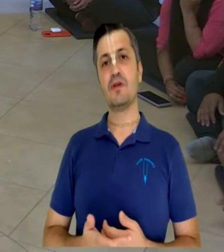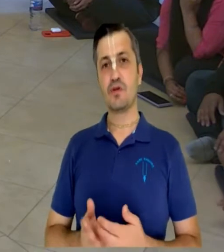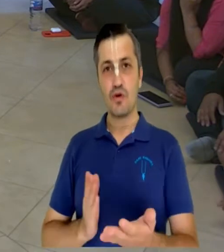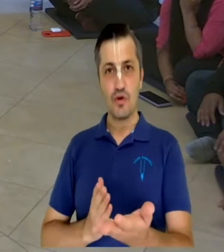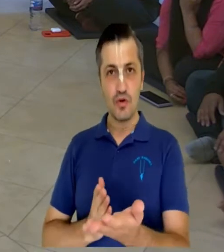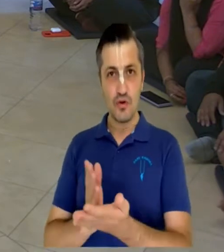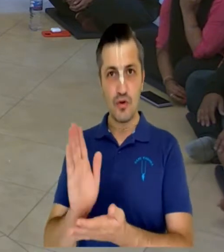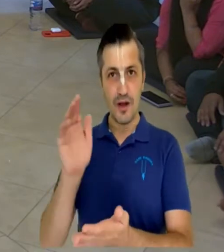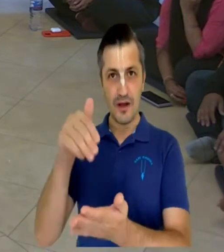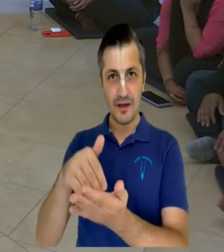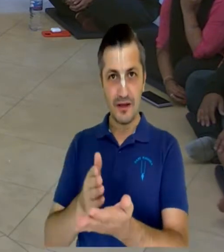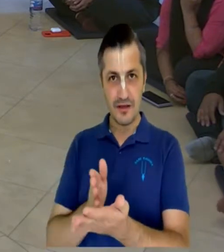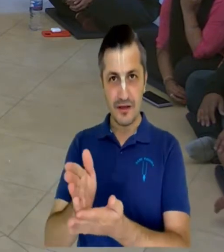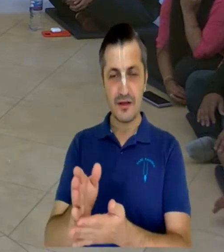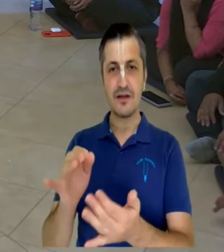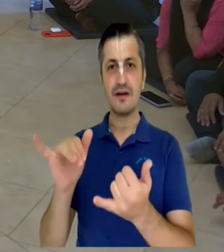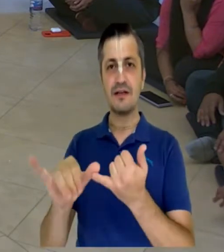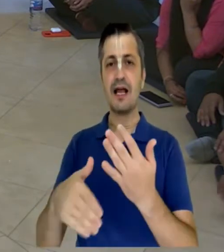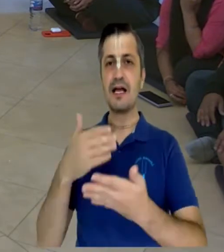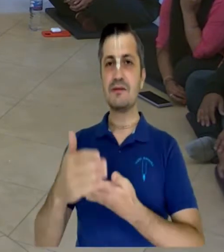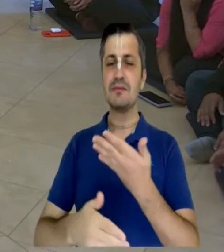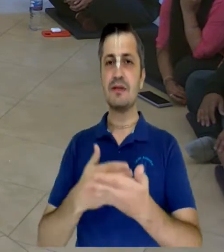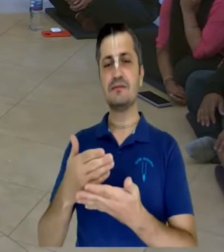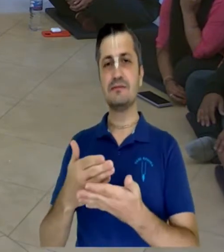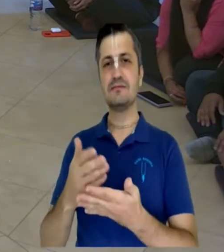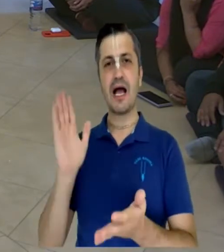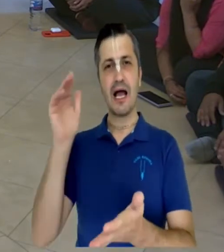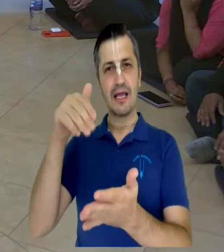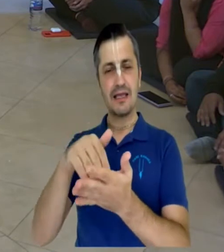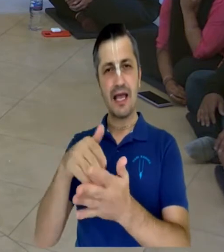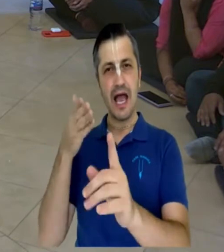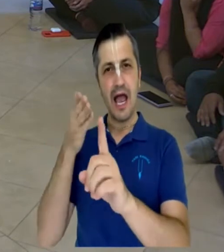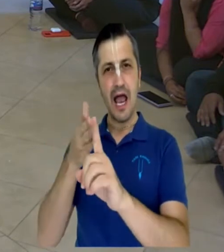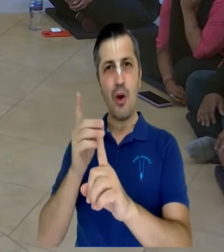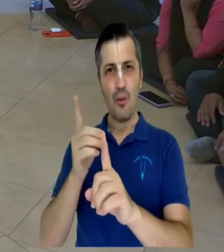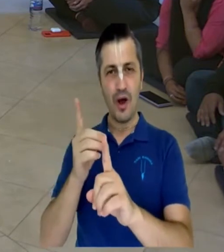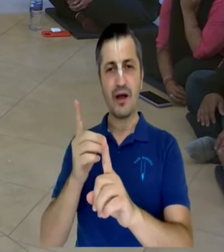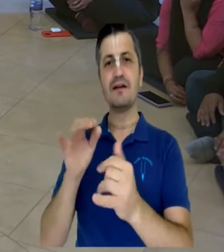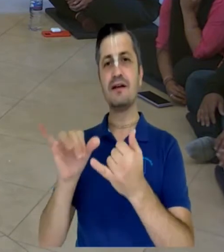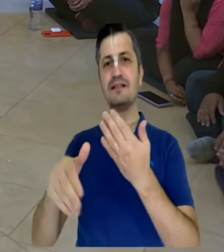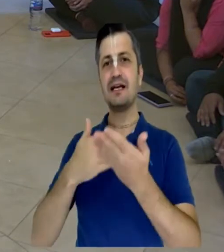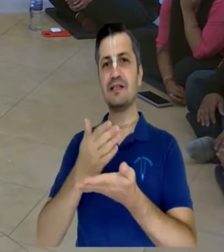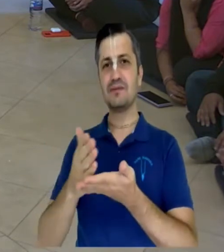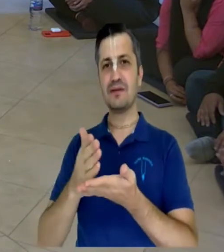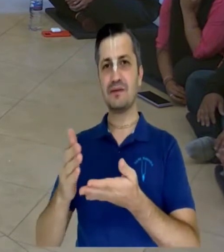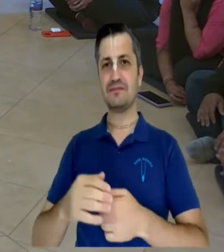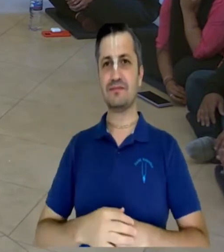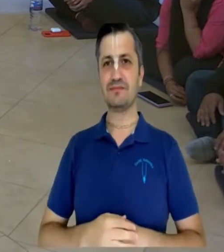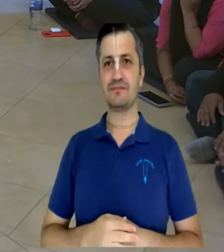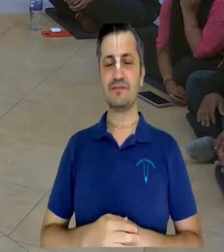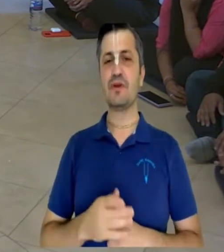of the Bhagavad Gita. And as we know, if we read Bhagavad Gita as it